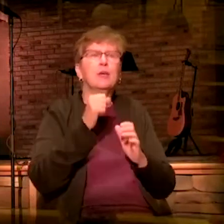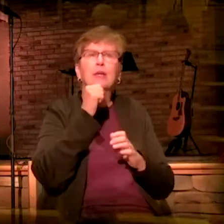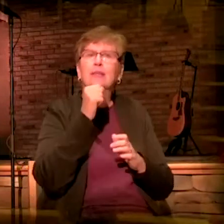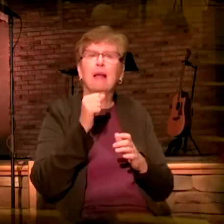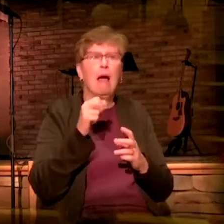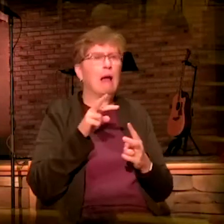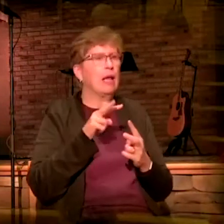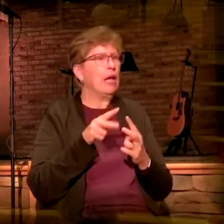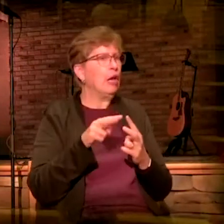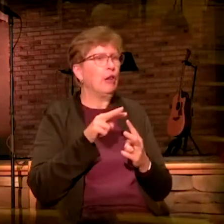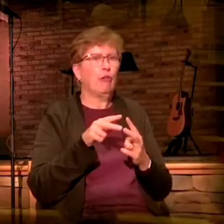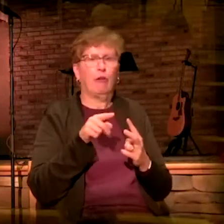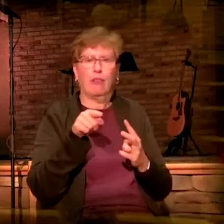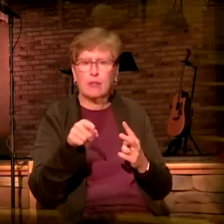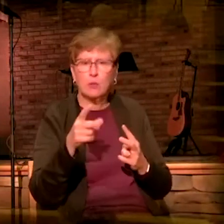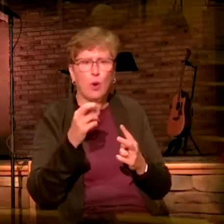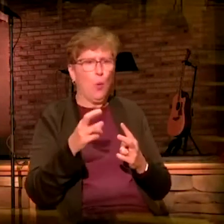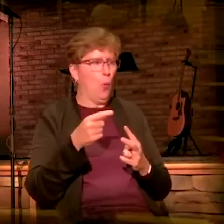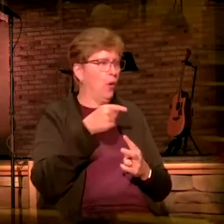either or,